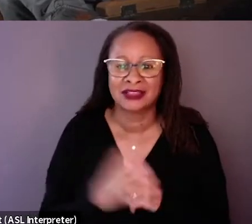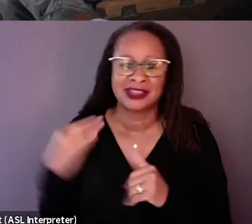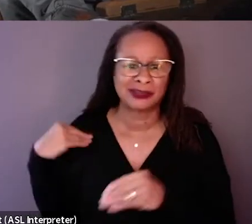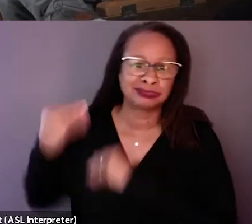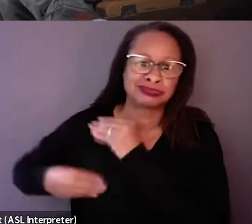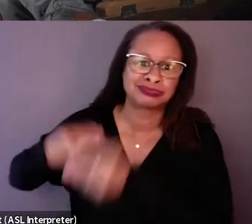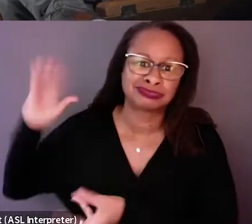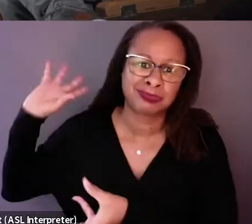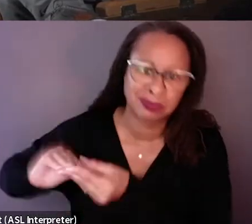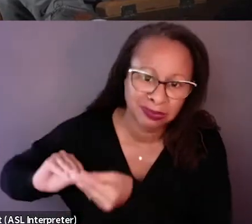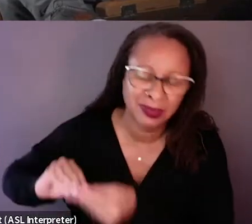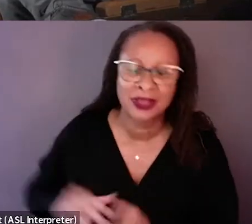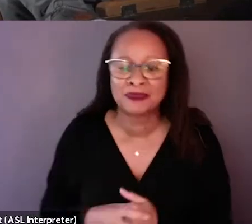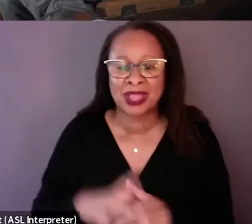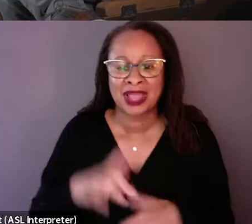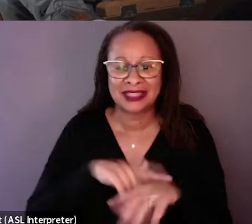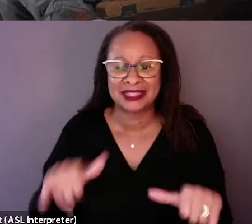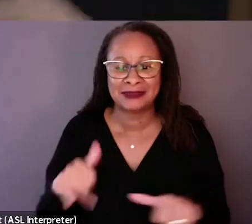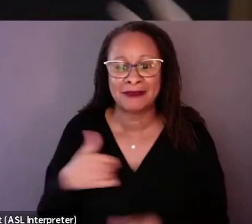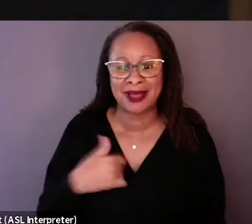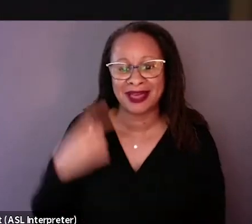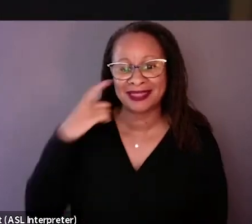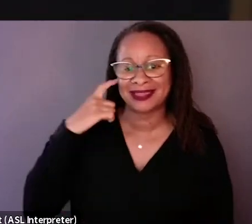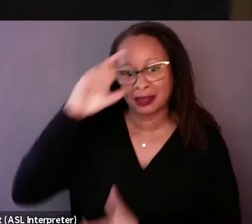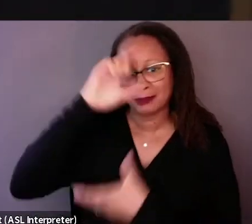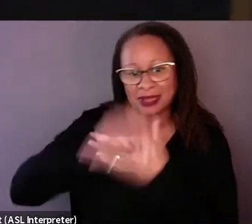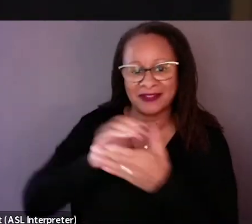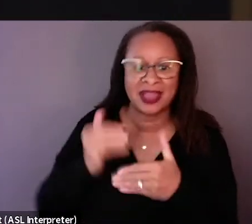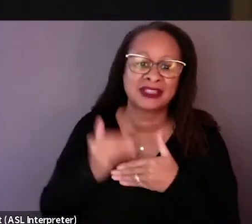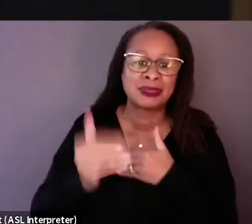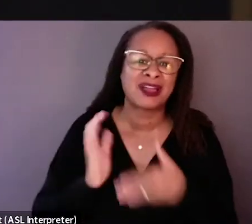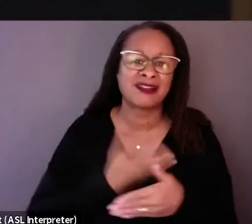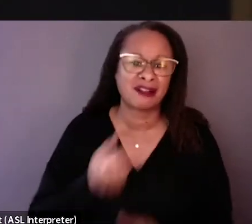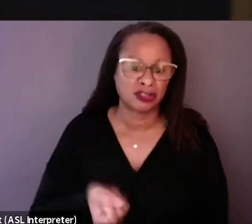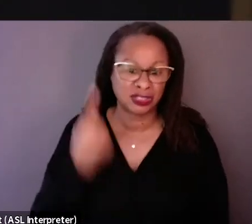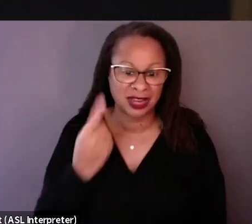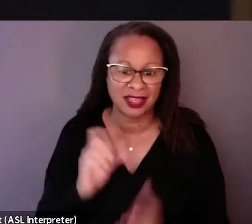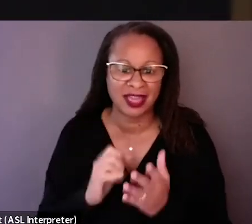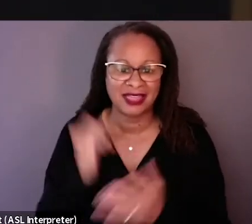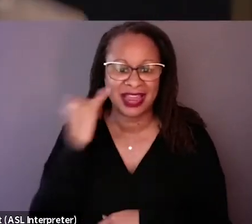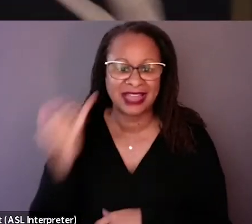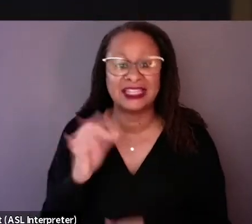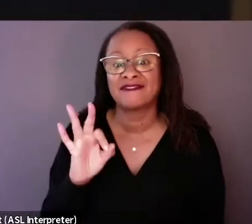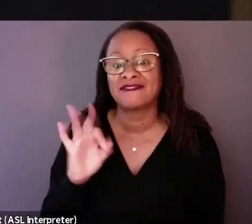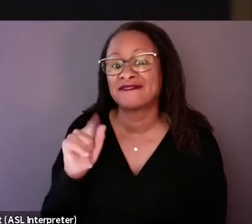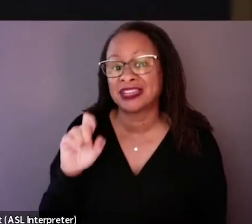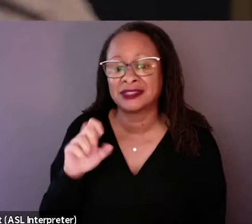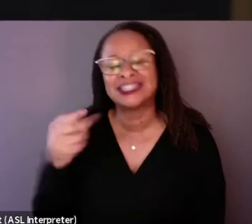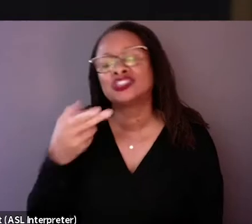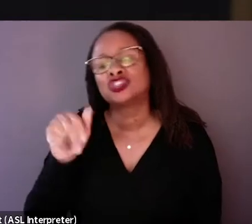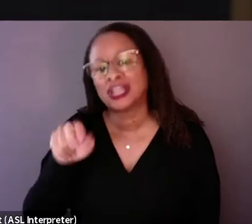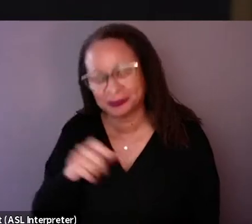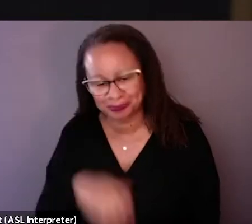things. But I at the same time, I think it's beyond our understanding that what appears to be